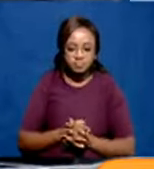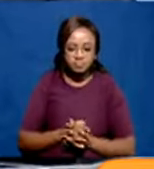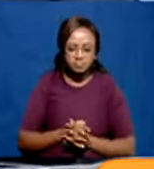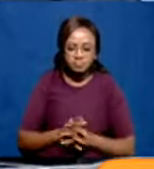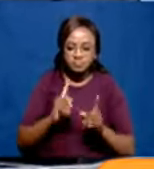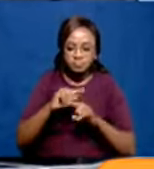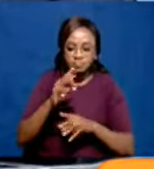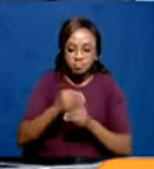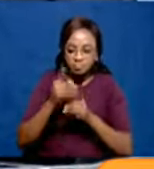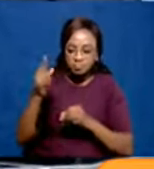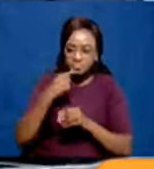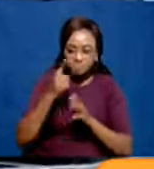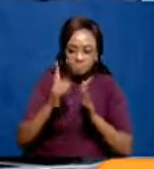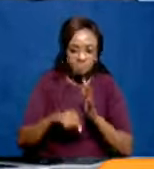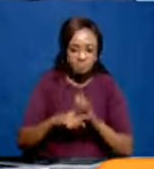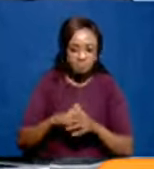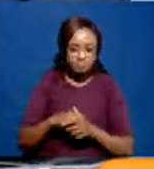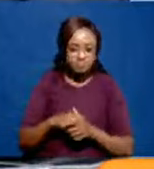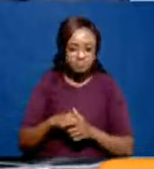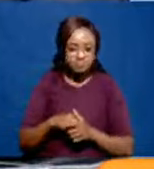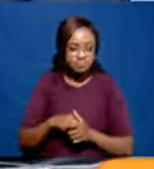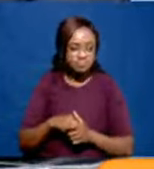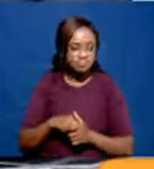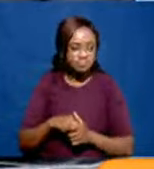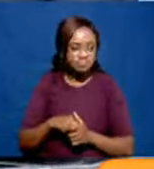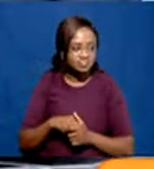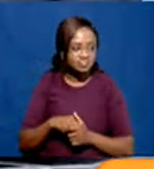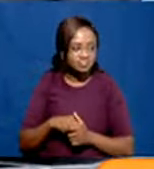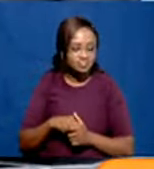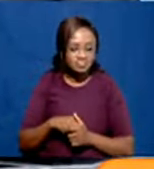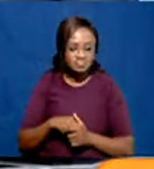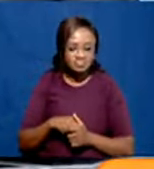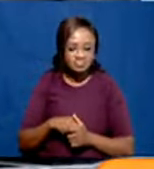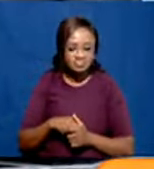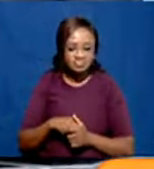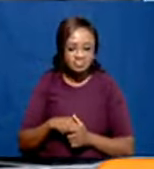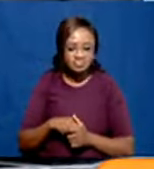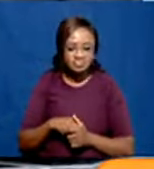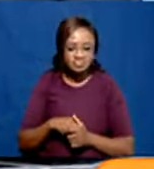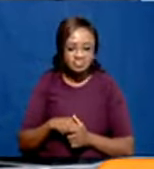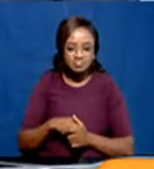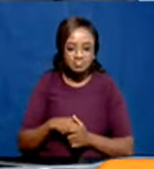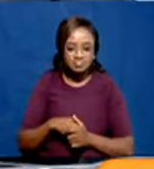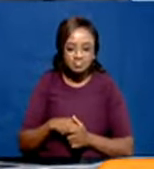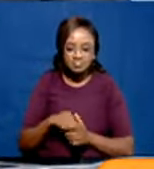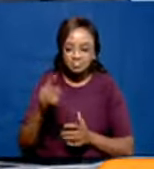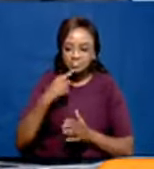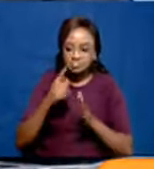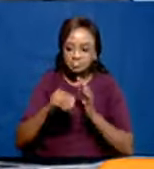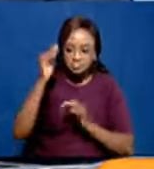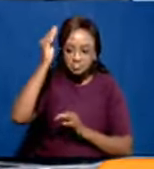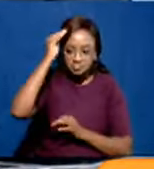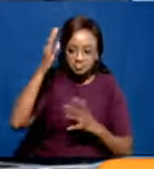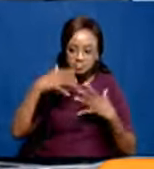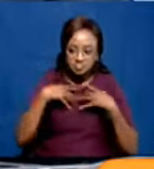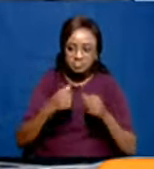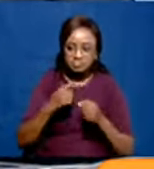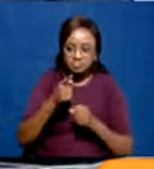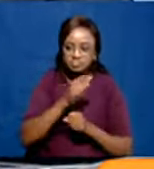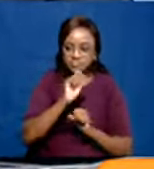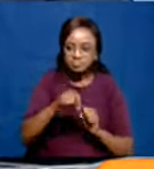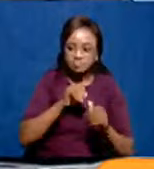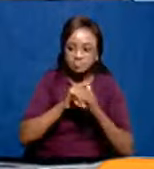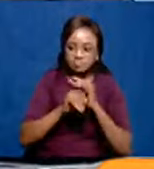That for these... The different thing about the school-going children was the EduAfia, whereby you can access care in any